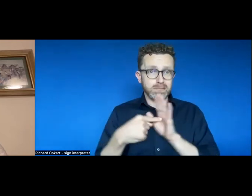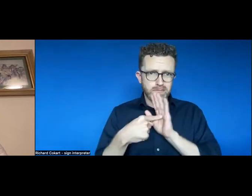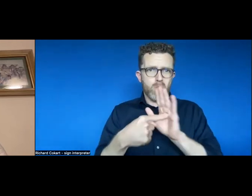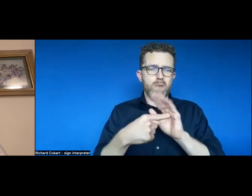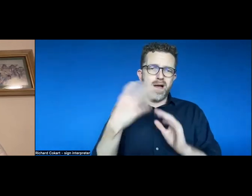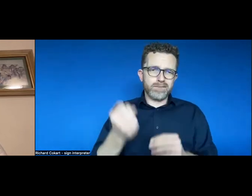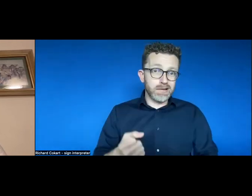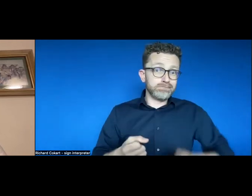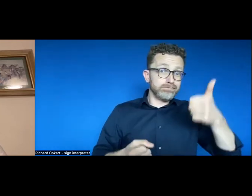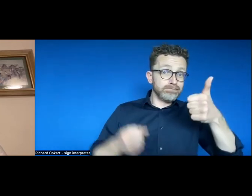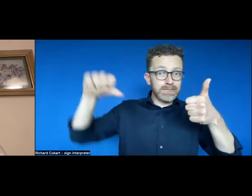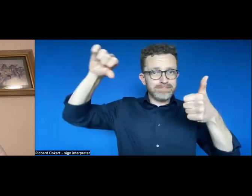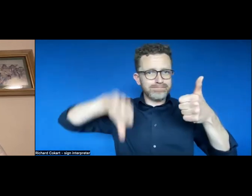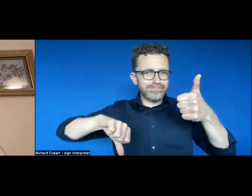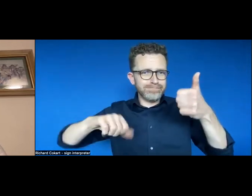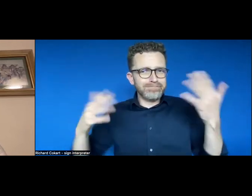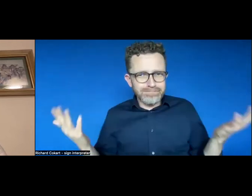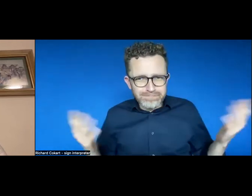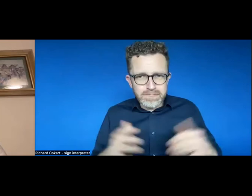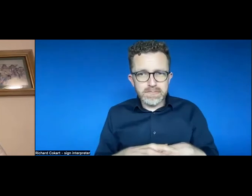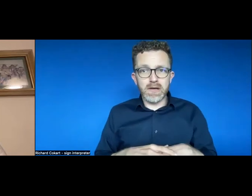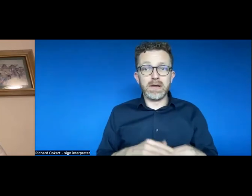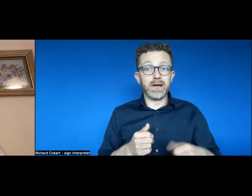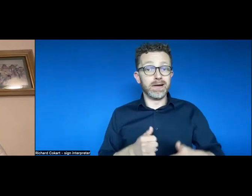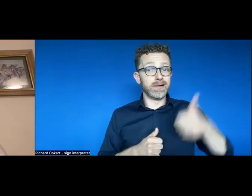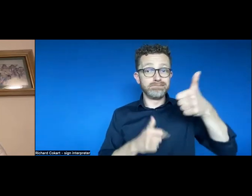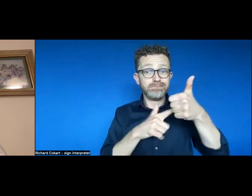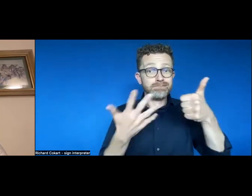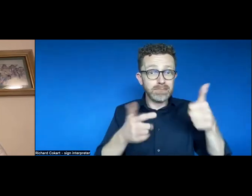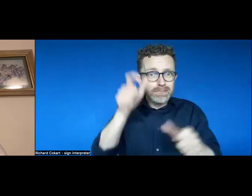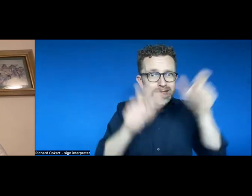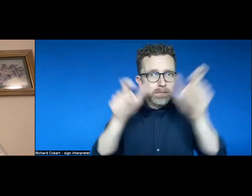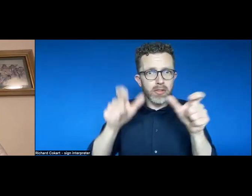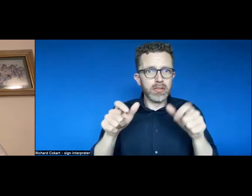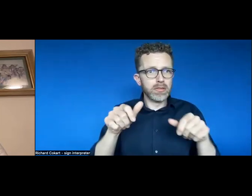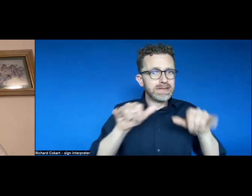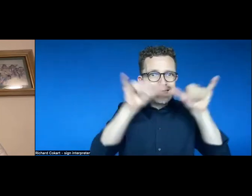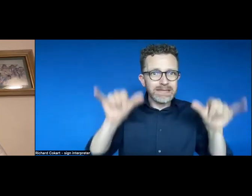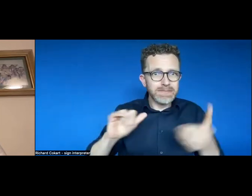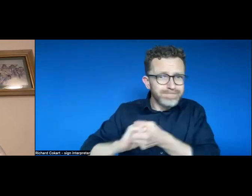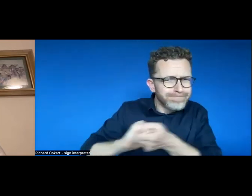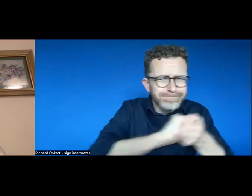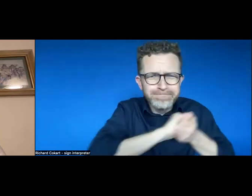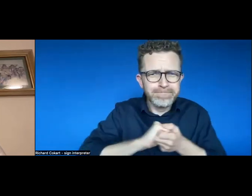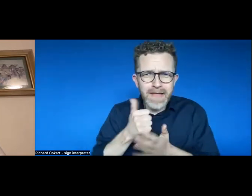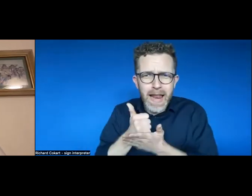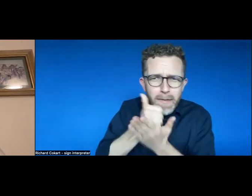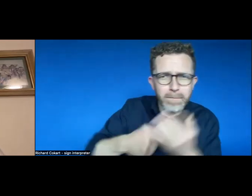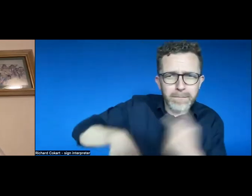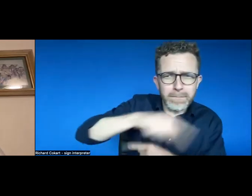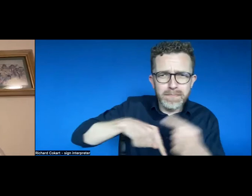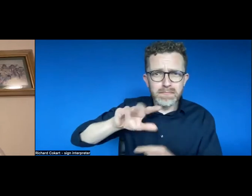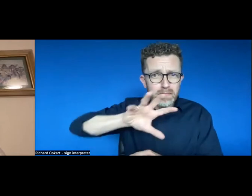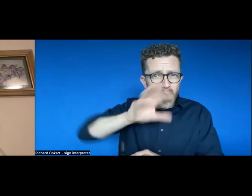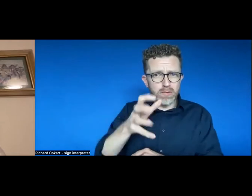in the institutions on the West that are accepting more children than they had capacity to and accommodating them and doing the best they can